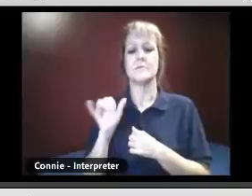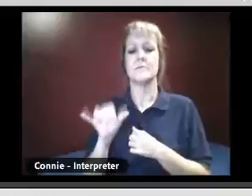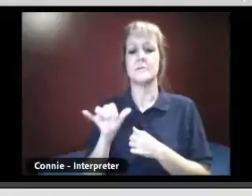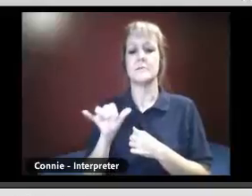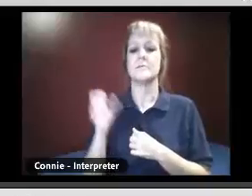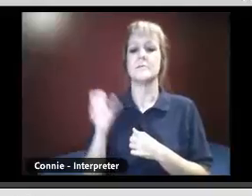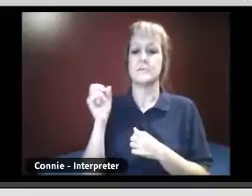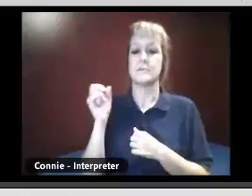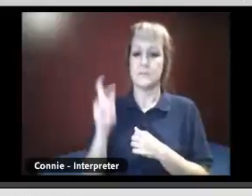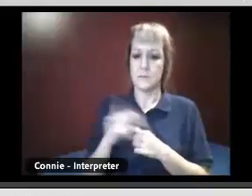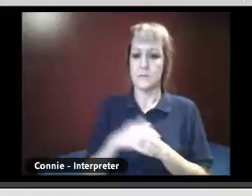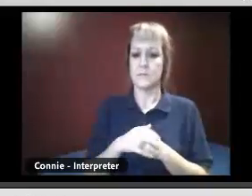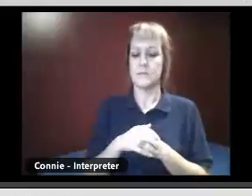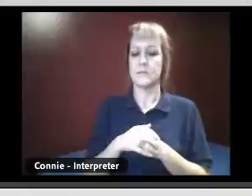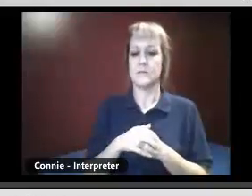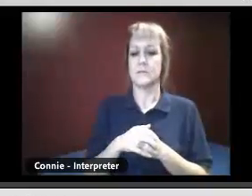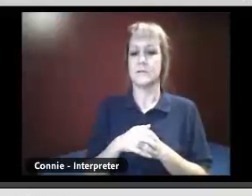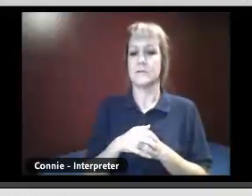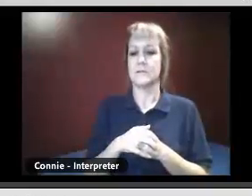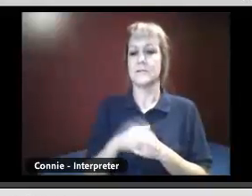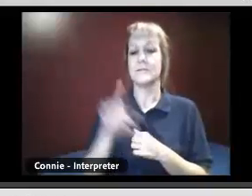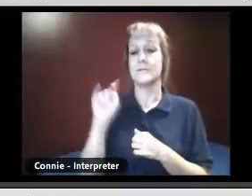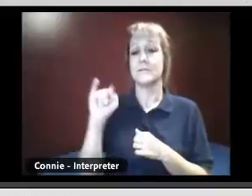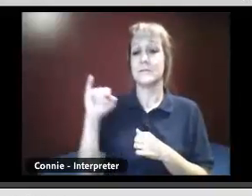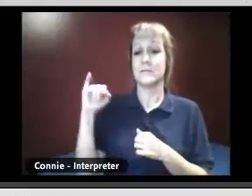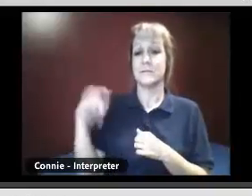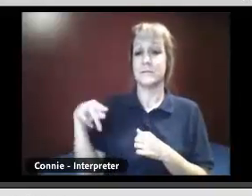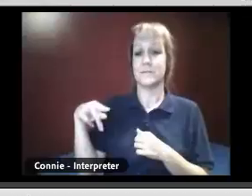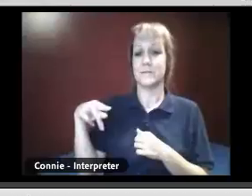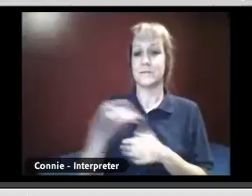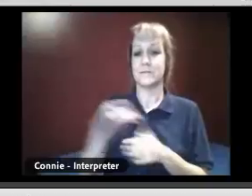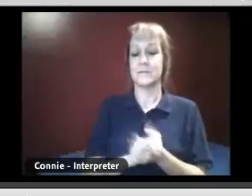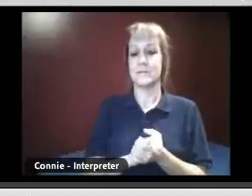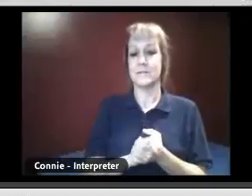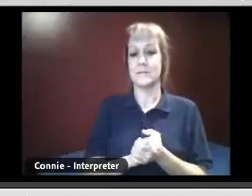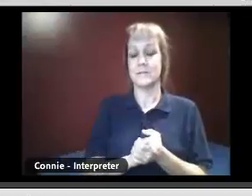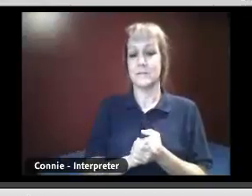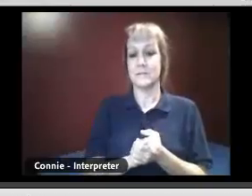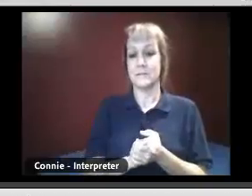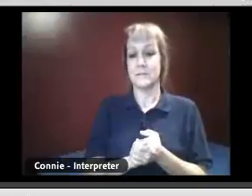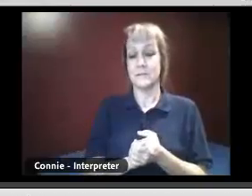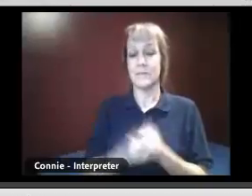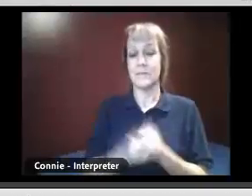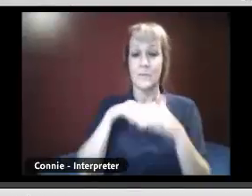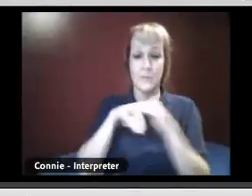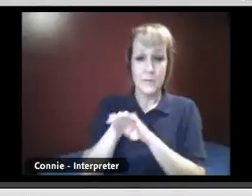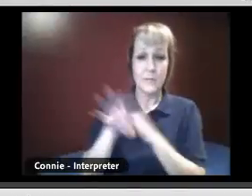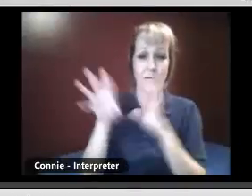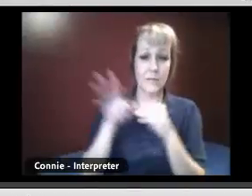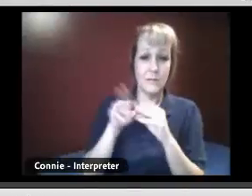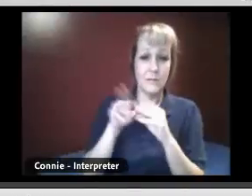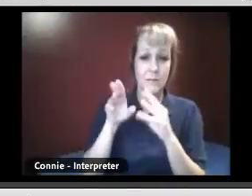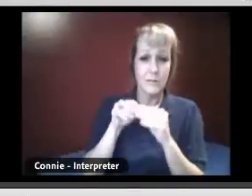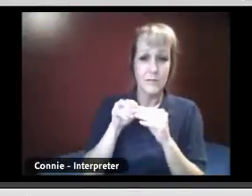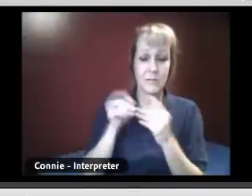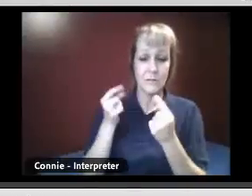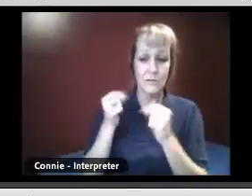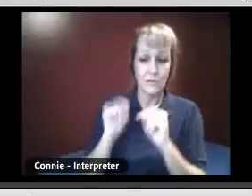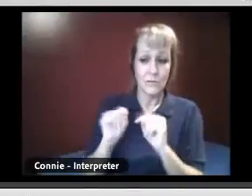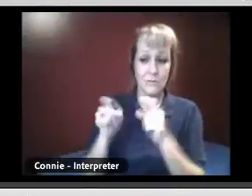Okay. Here is a little tip. Especially if you're going into a meeting and let's say you're going to try to mediate